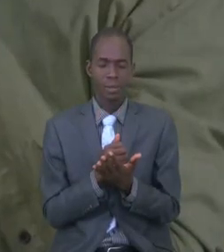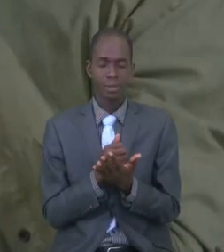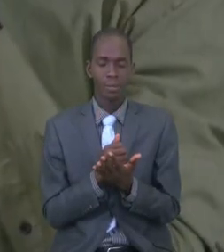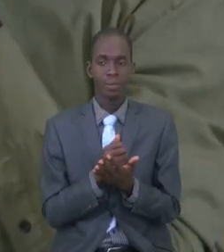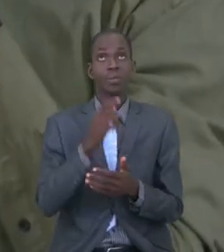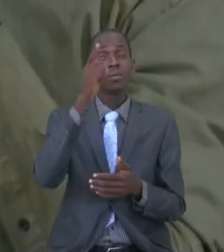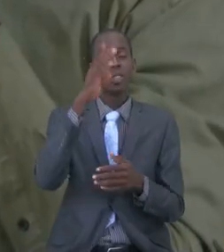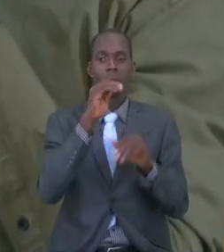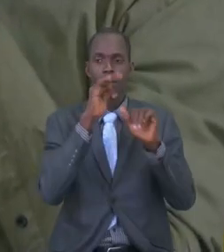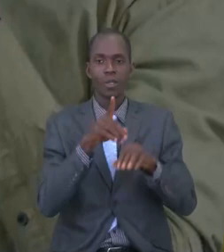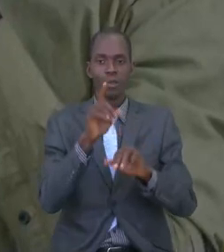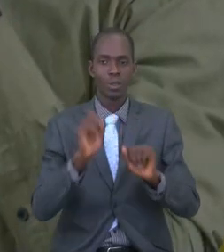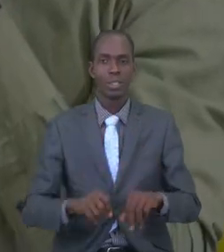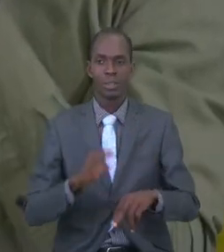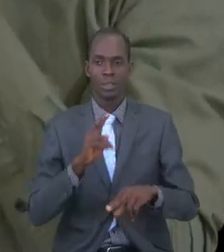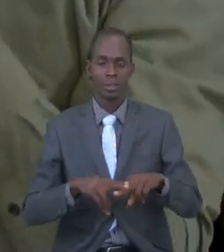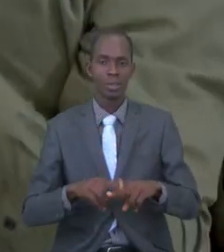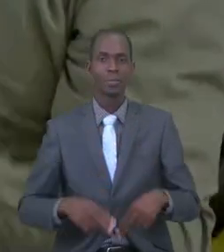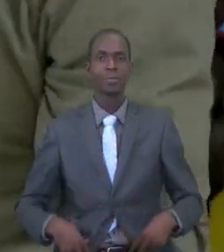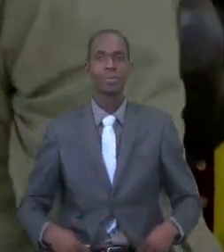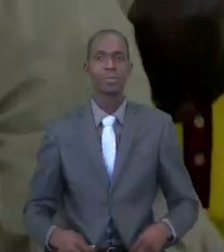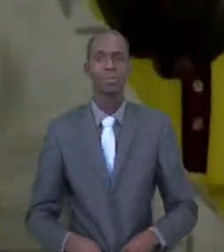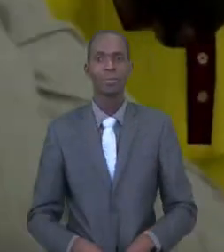God bless you. You can be seated.